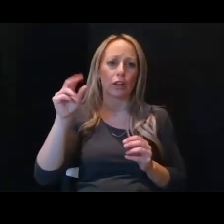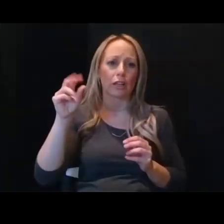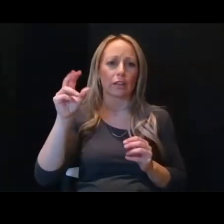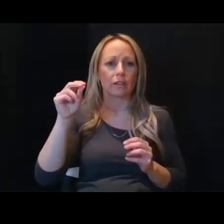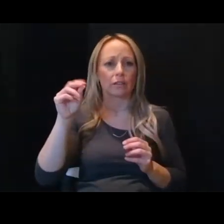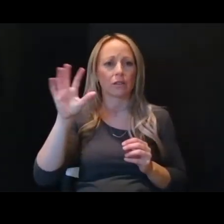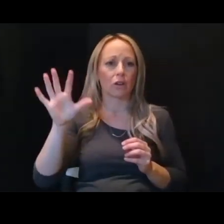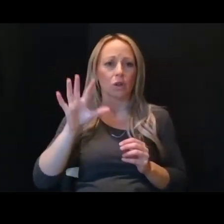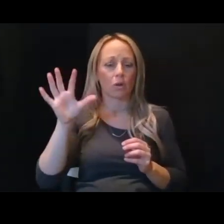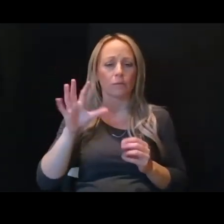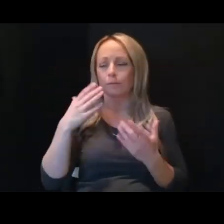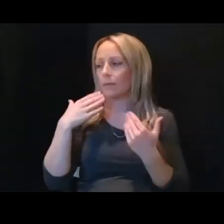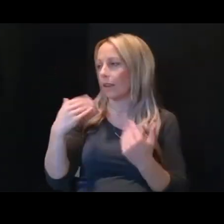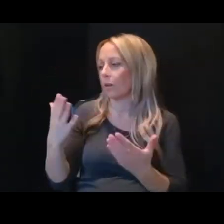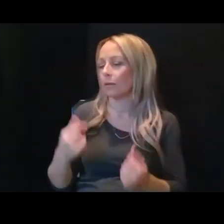Okay, thank you.